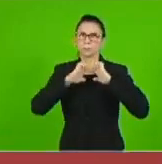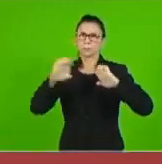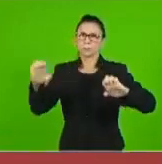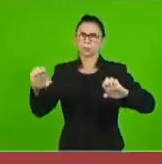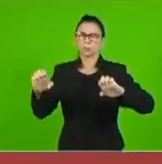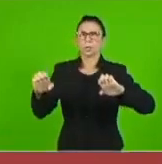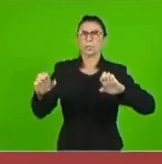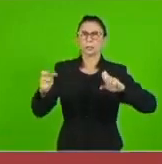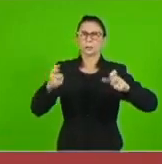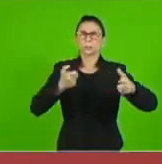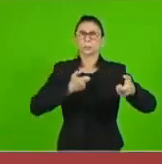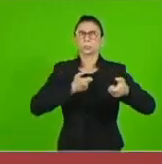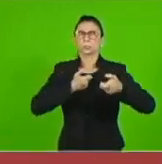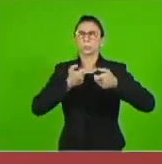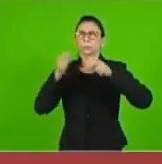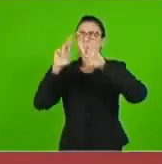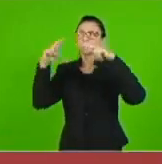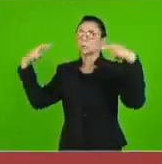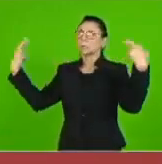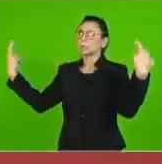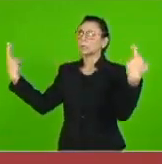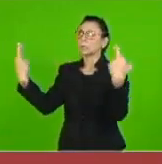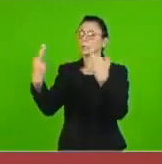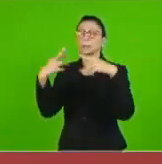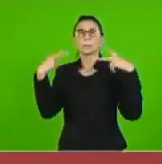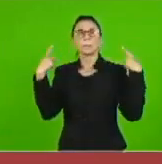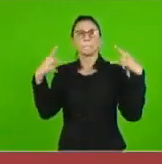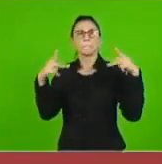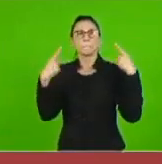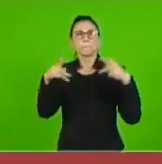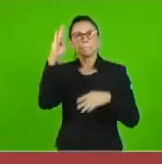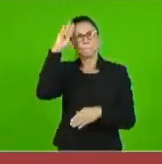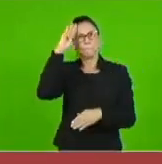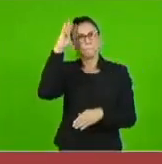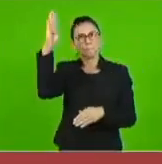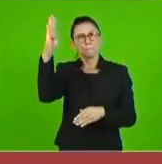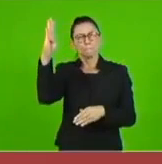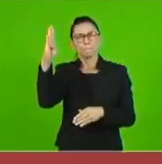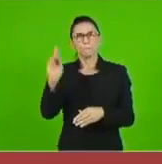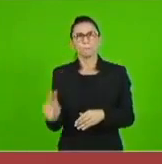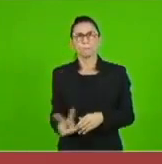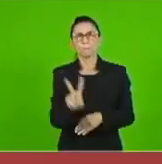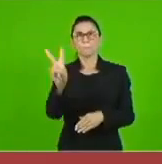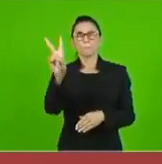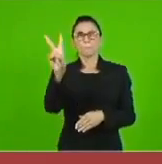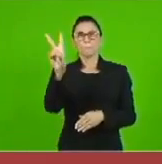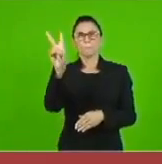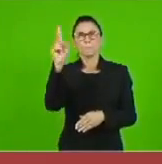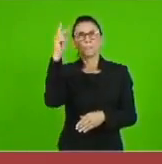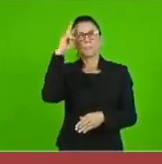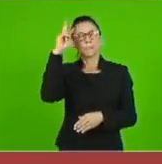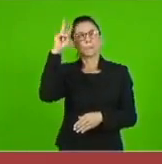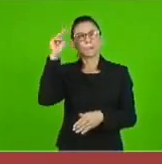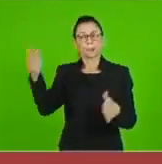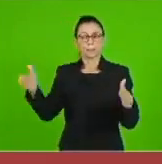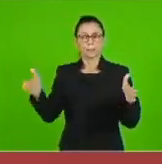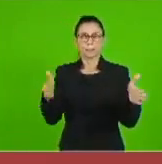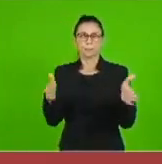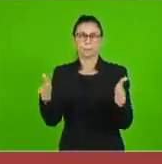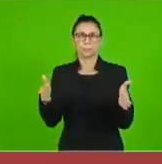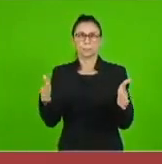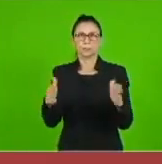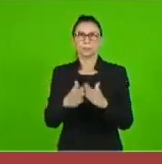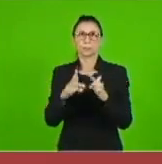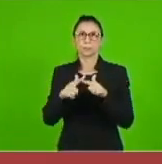gospel of the kingdom is being preached with emphasis on His historical worth. However, at